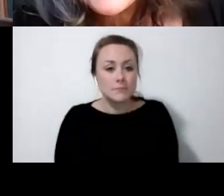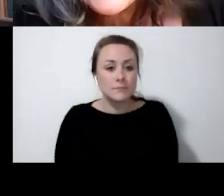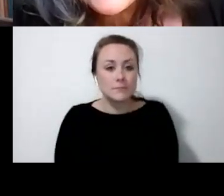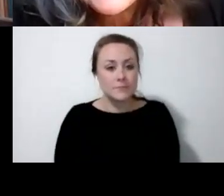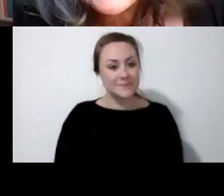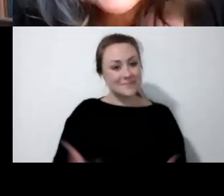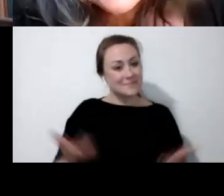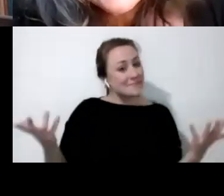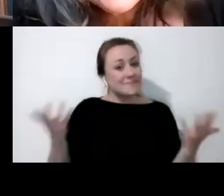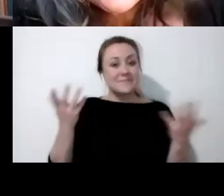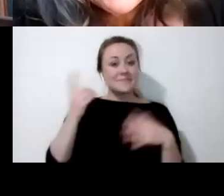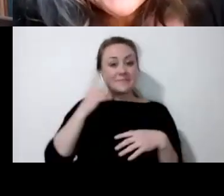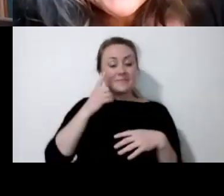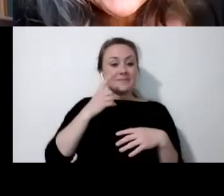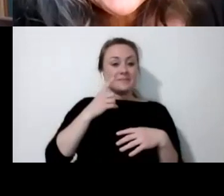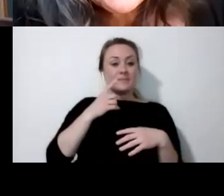I would just